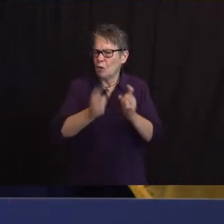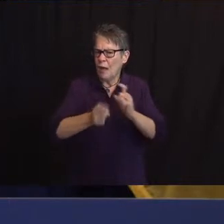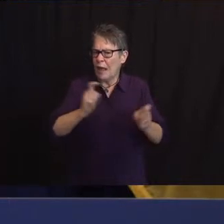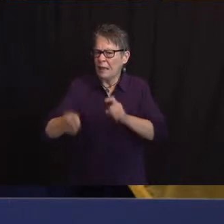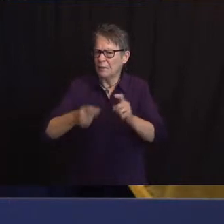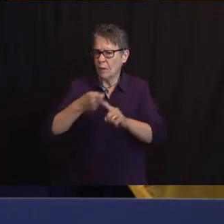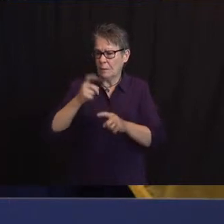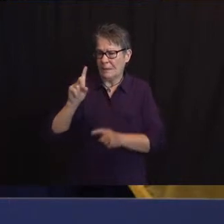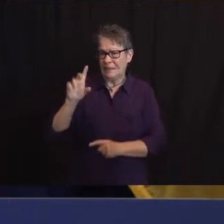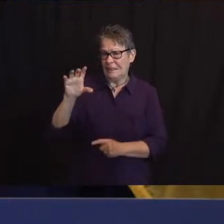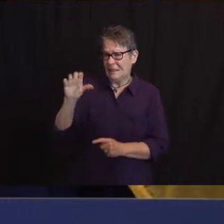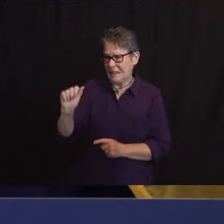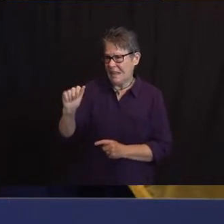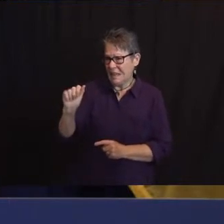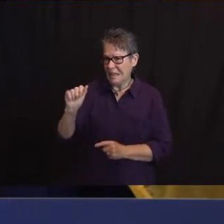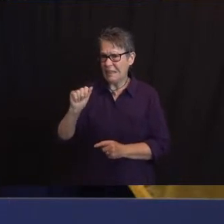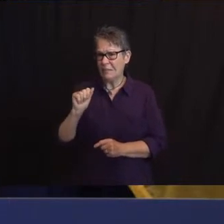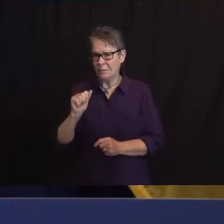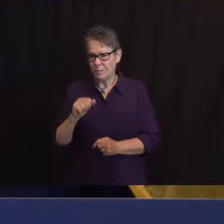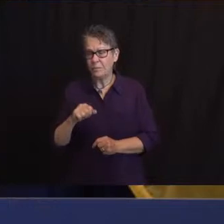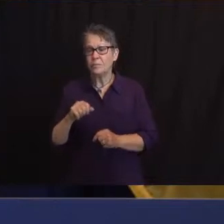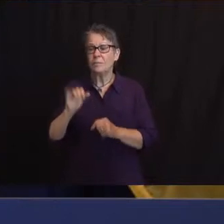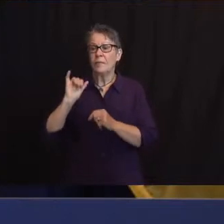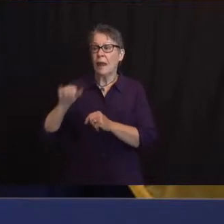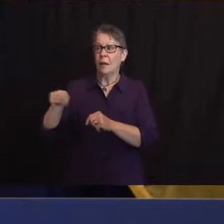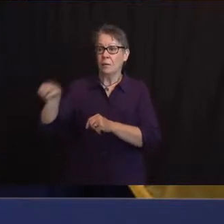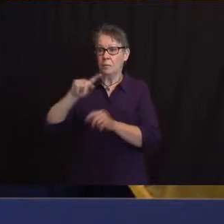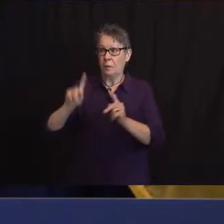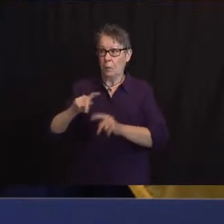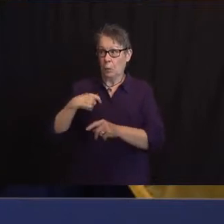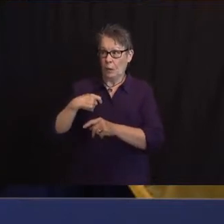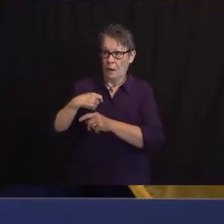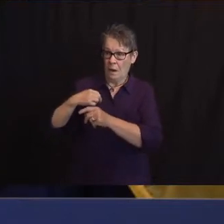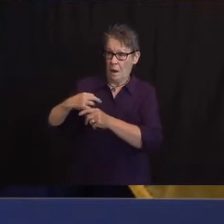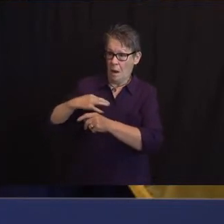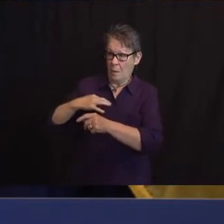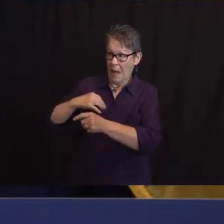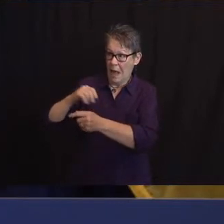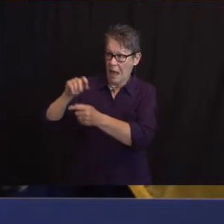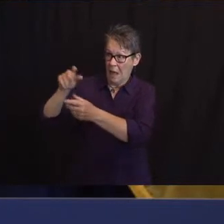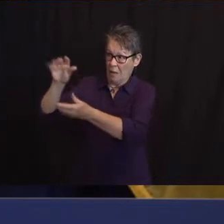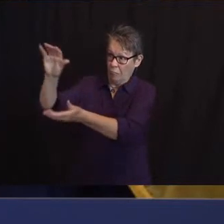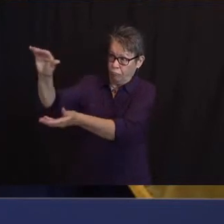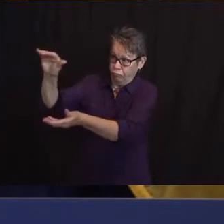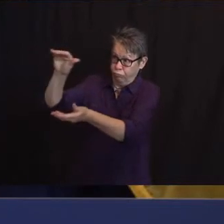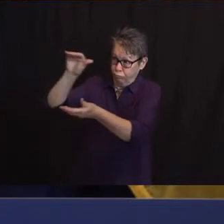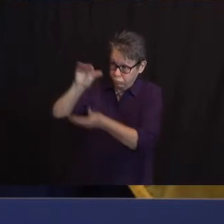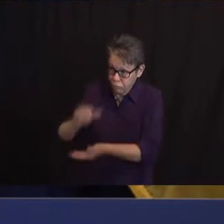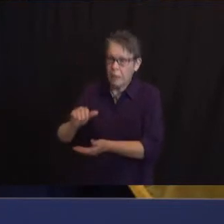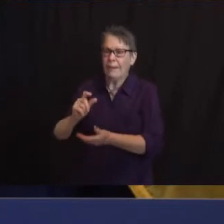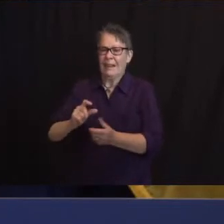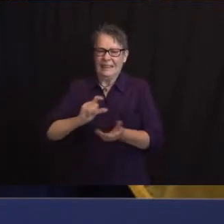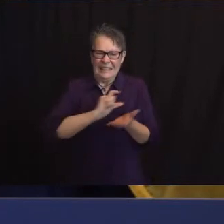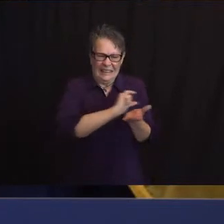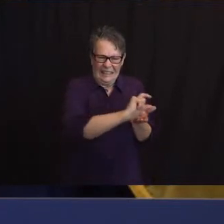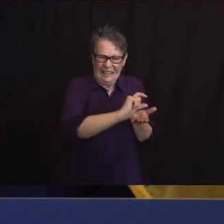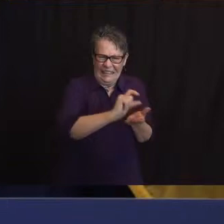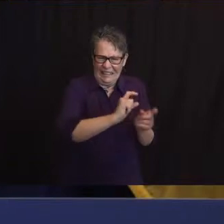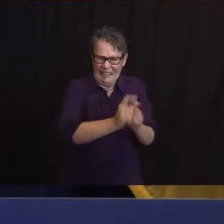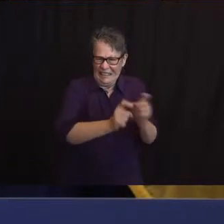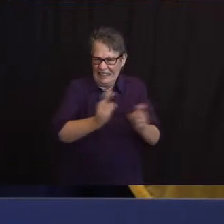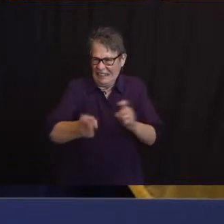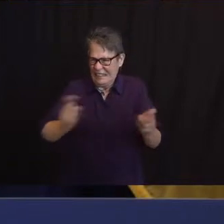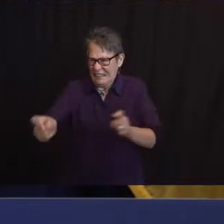a big lump sum, and they basically split the amount between community-wide improvements to their downtown districts and then grants